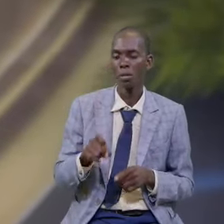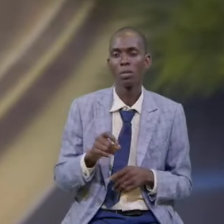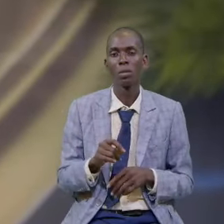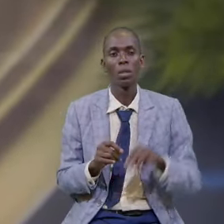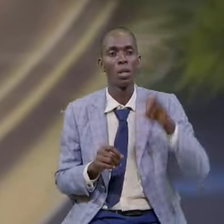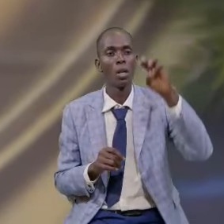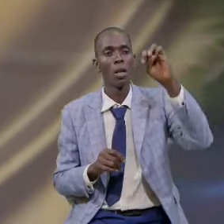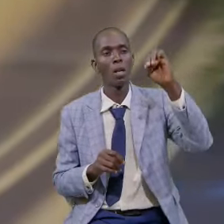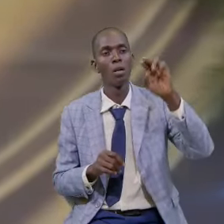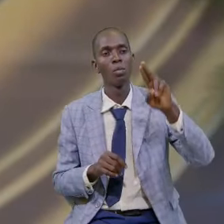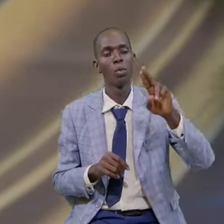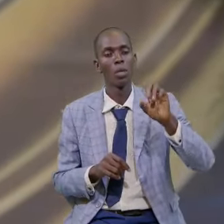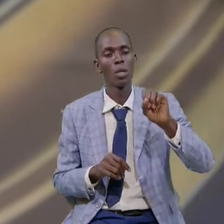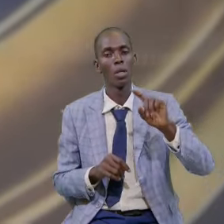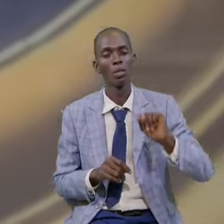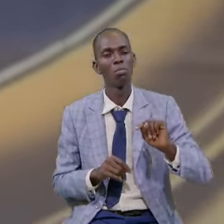M-U-S-T. What's that?